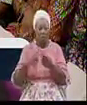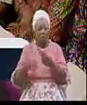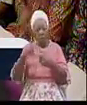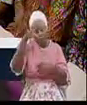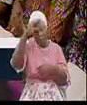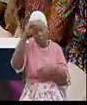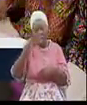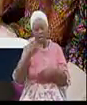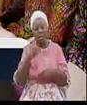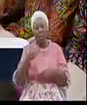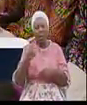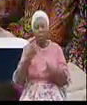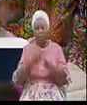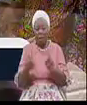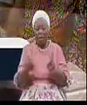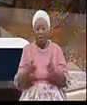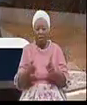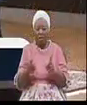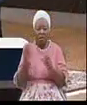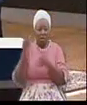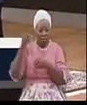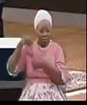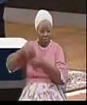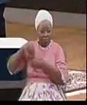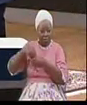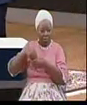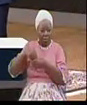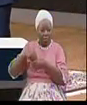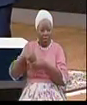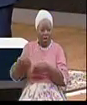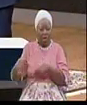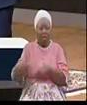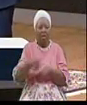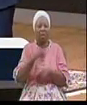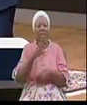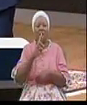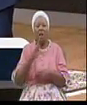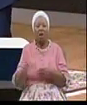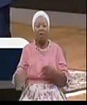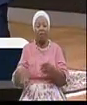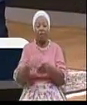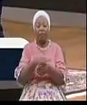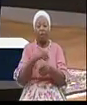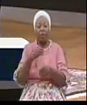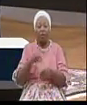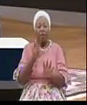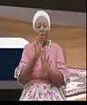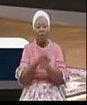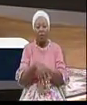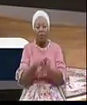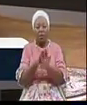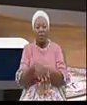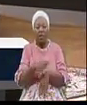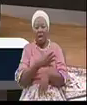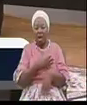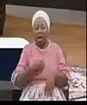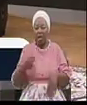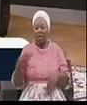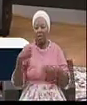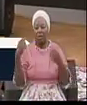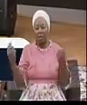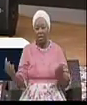men, but within ye are full of hypocrisy